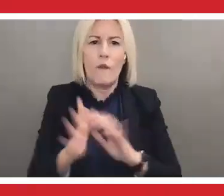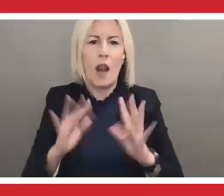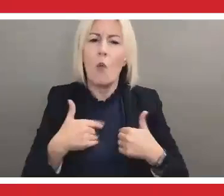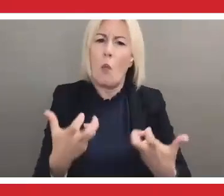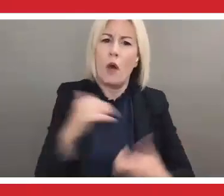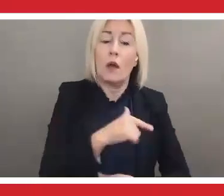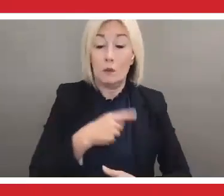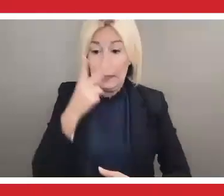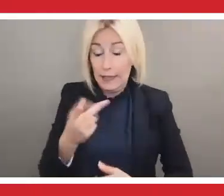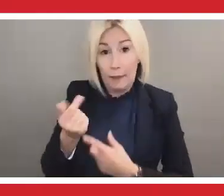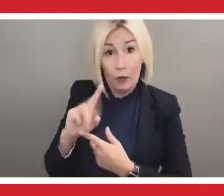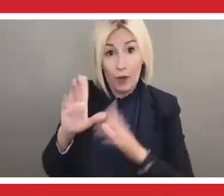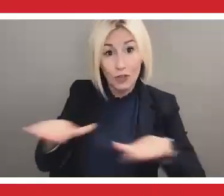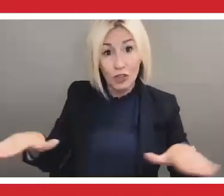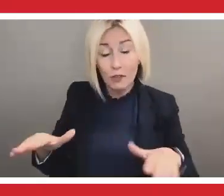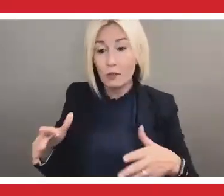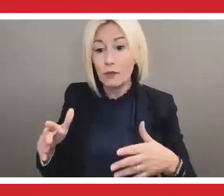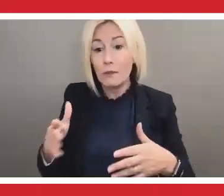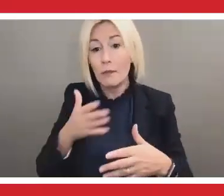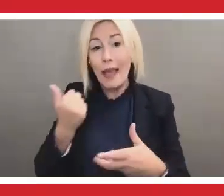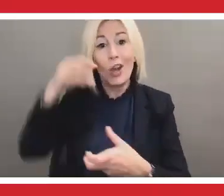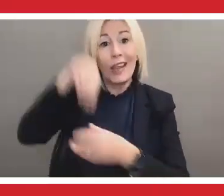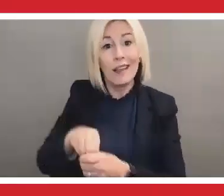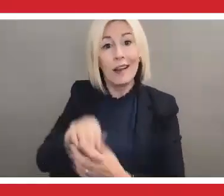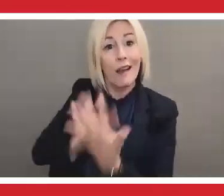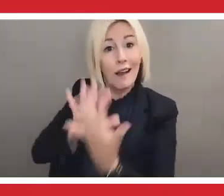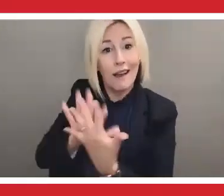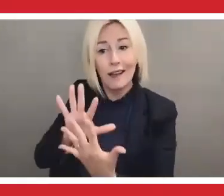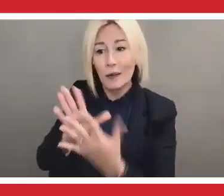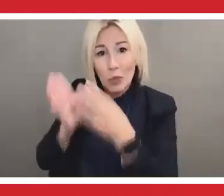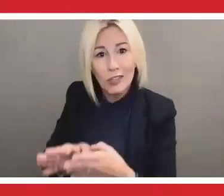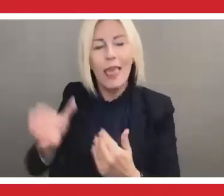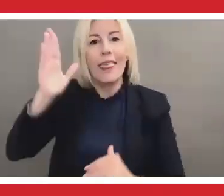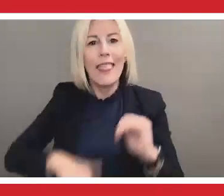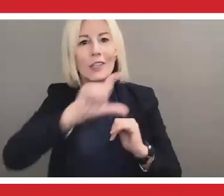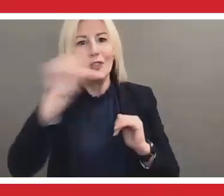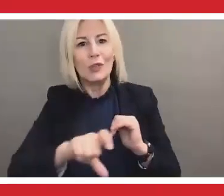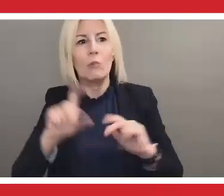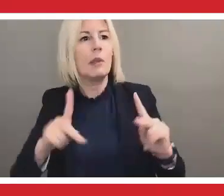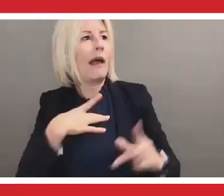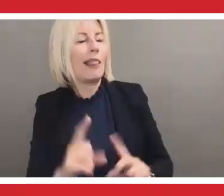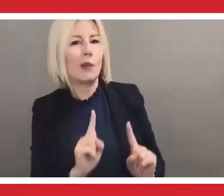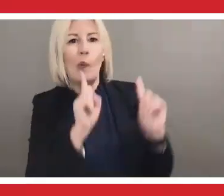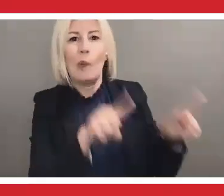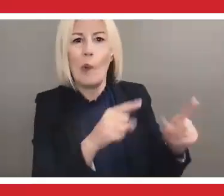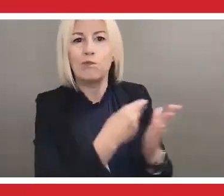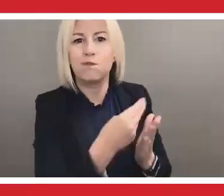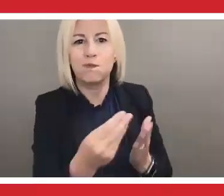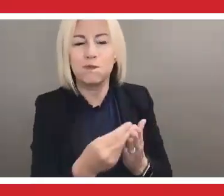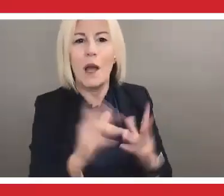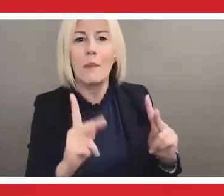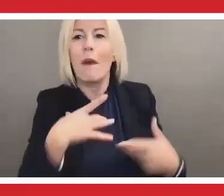is better in person than on Zoom, and people like to go shopping, and people like human